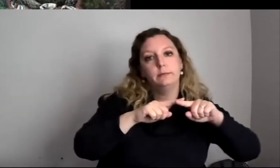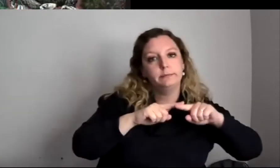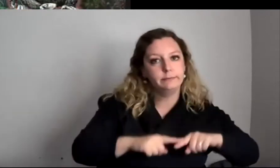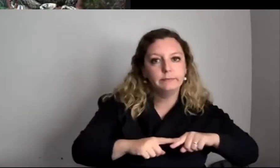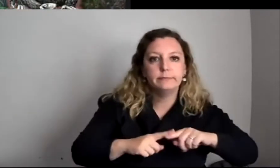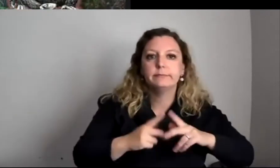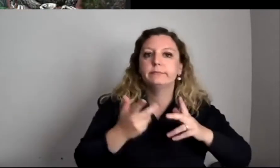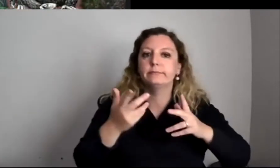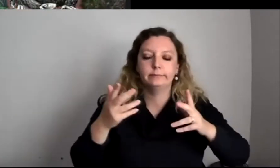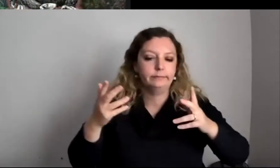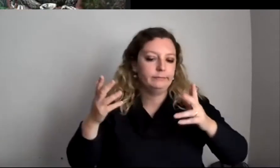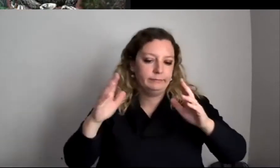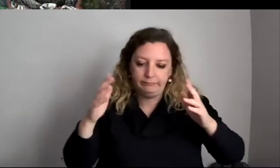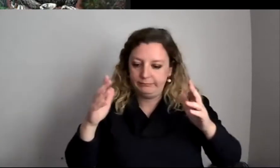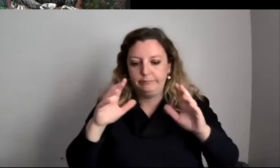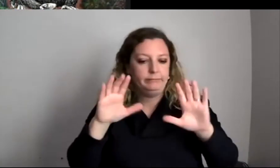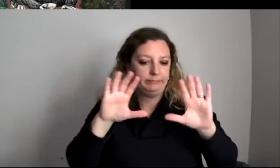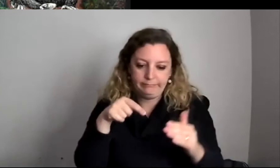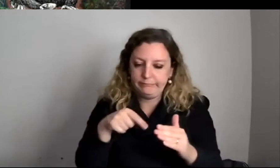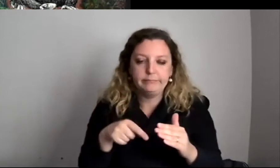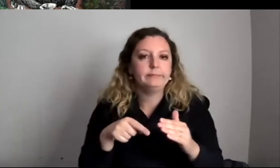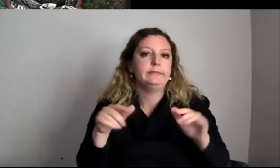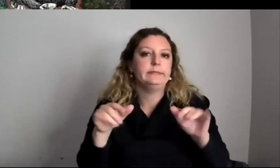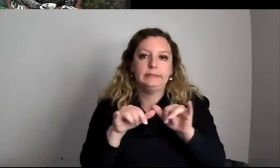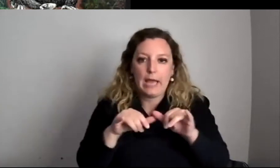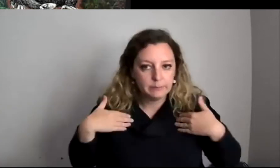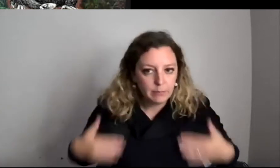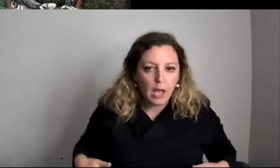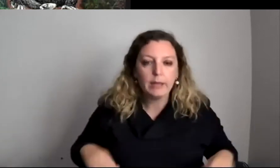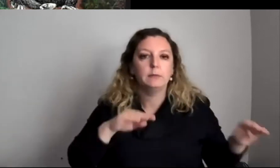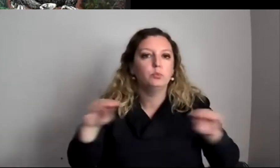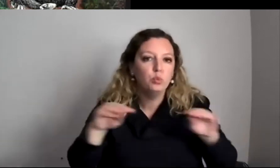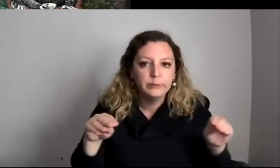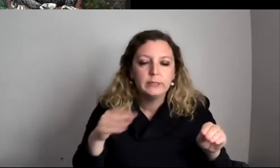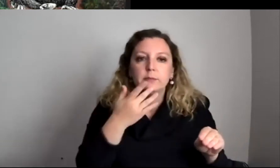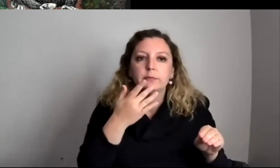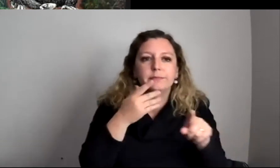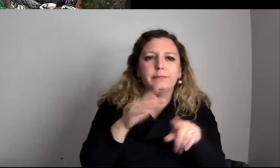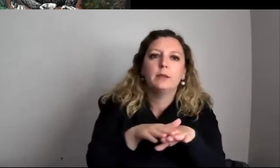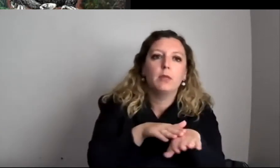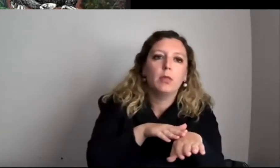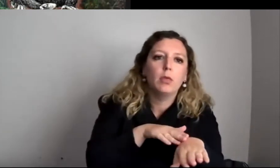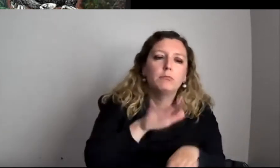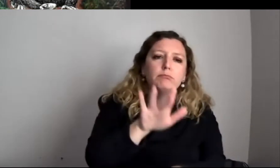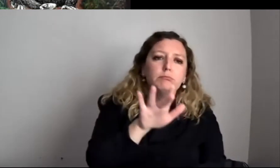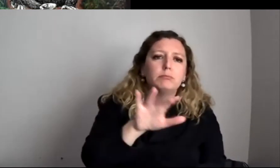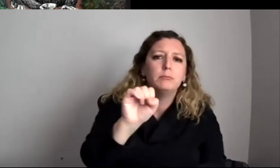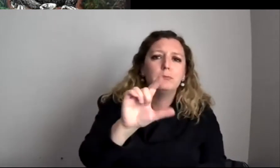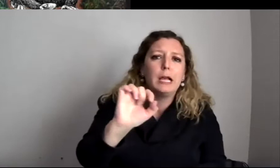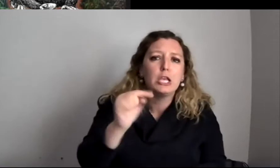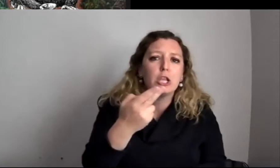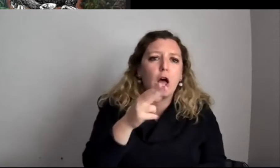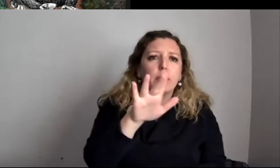an organism's body size, its locomotor preferences, you can see here this poor sloth trying to cross this open